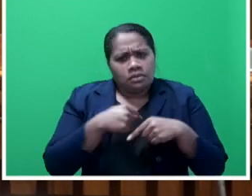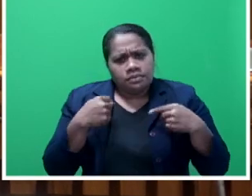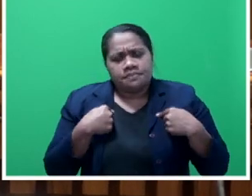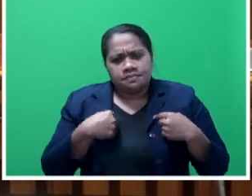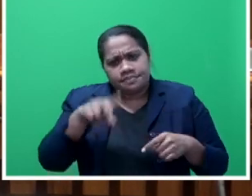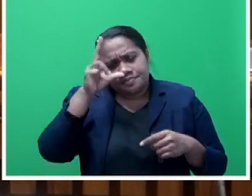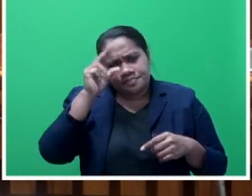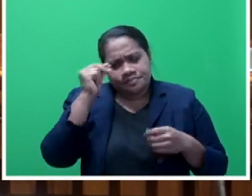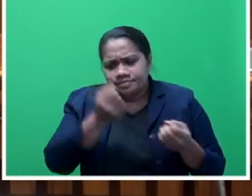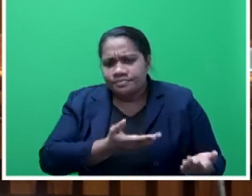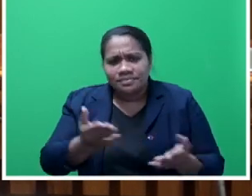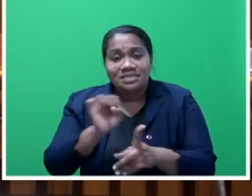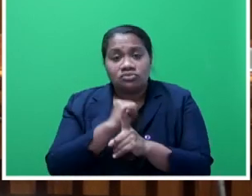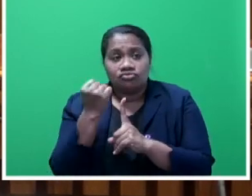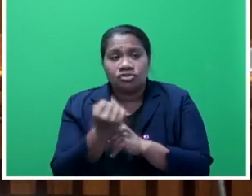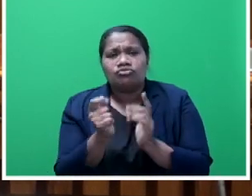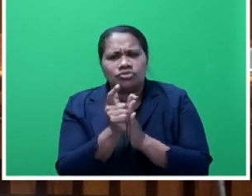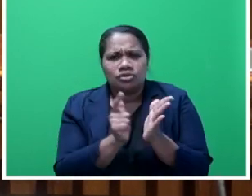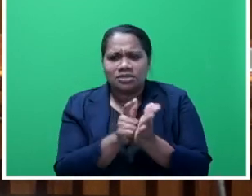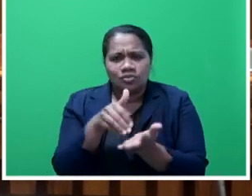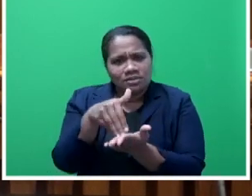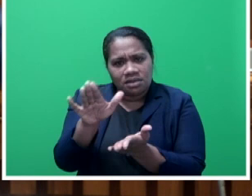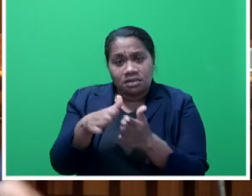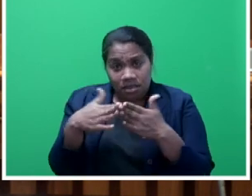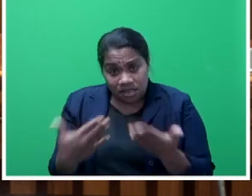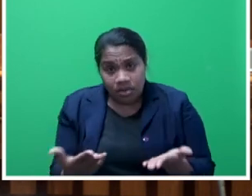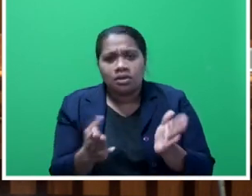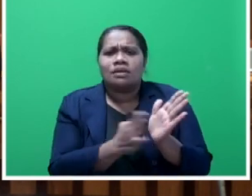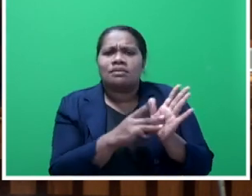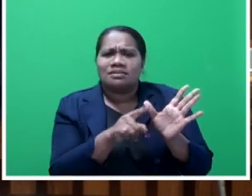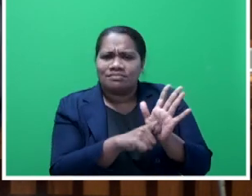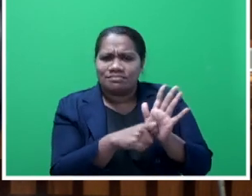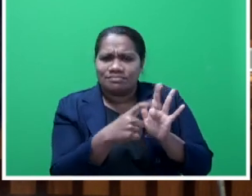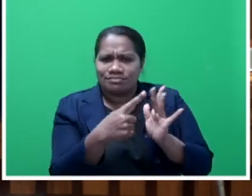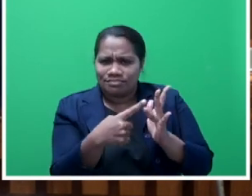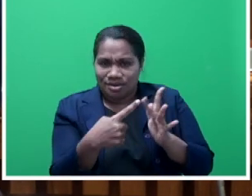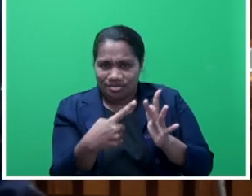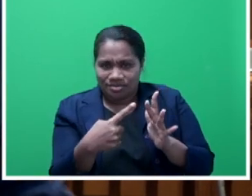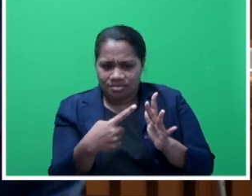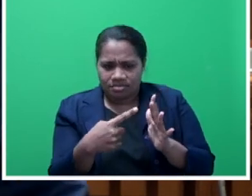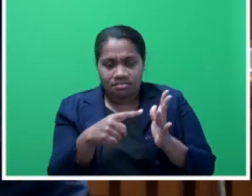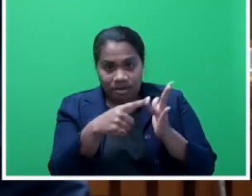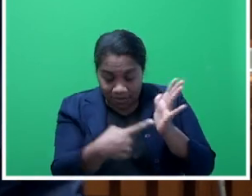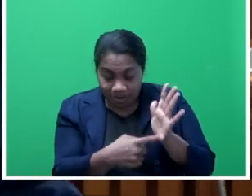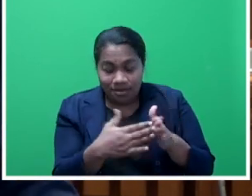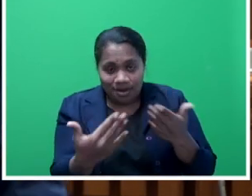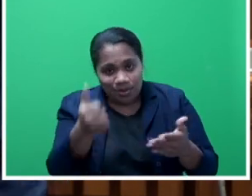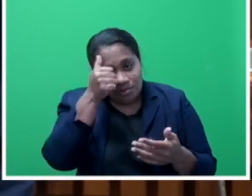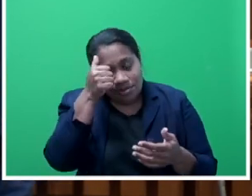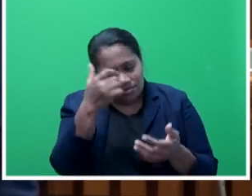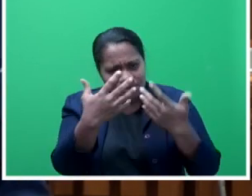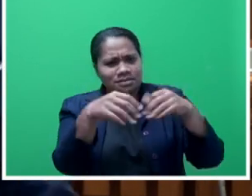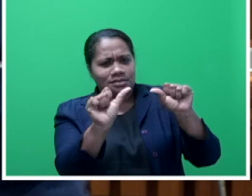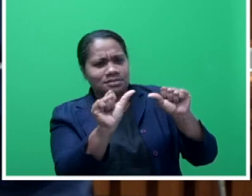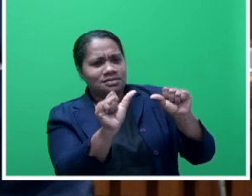law that was passed, and today MOMI is now a success, the Marriott as we know it. Mr. Speaker, sir, the